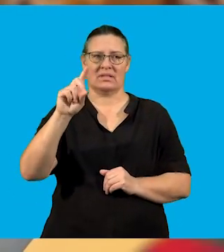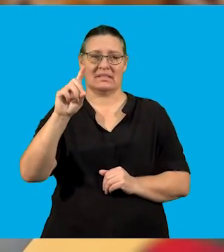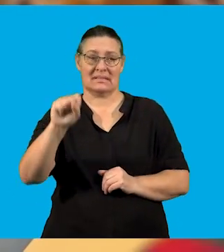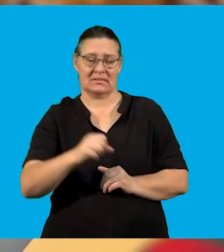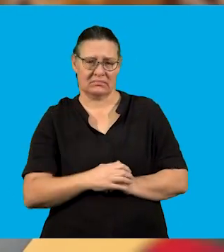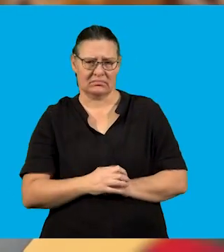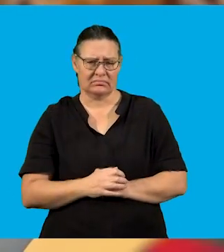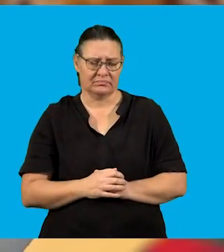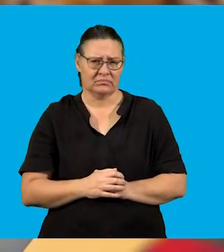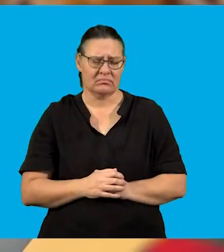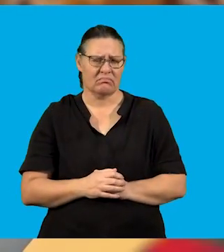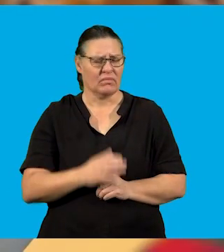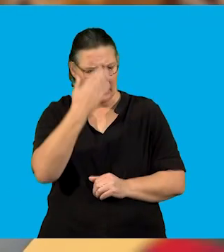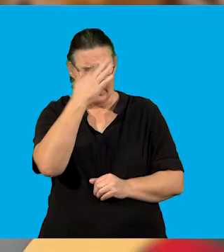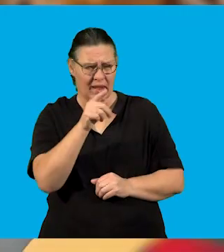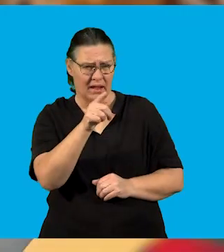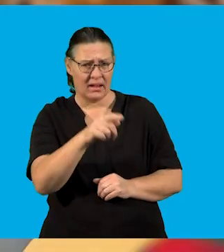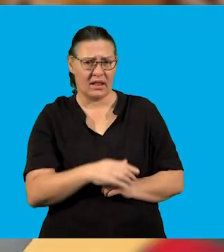But first, did you know